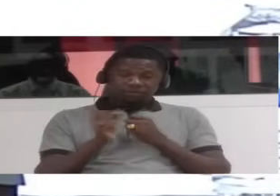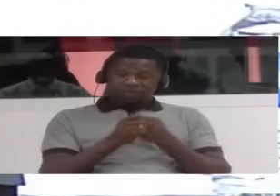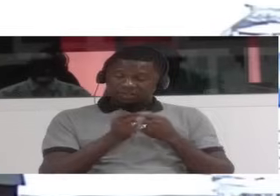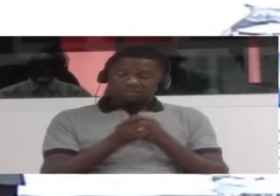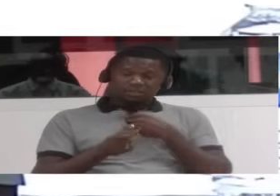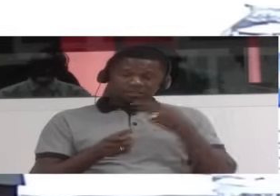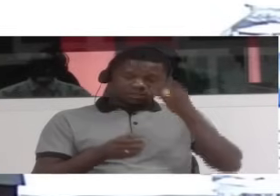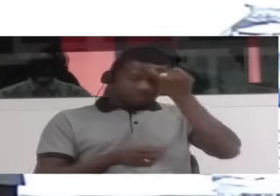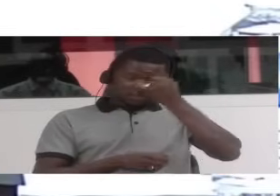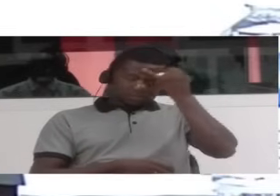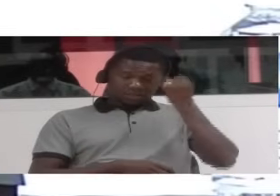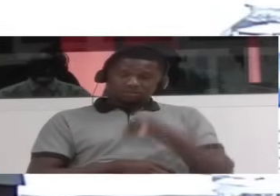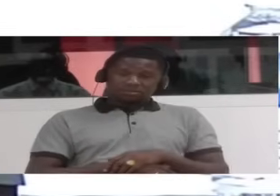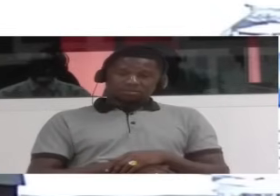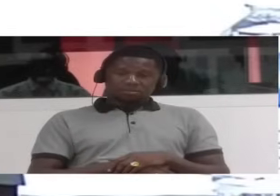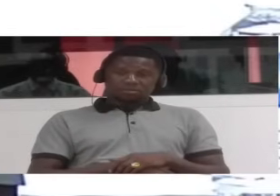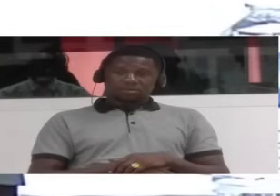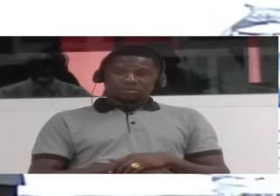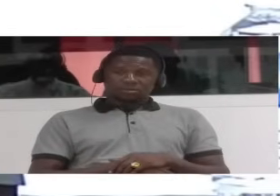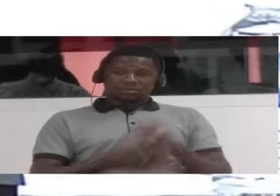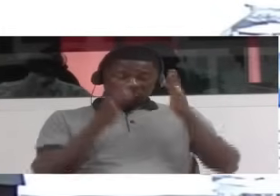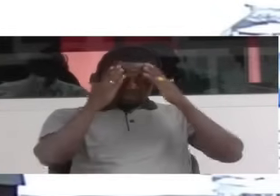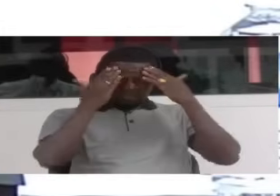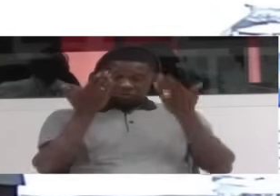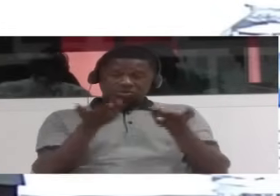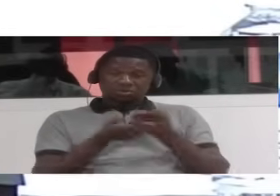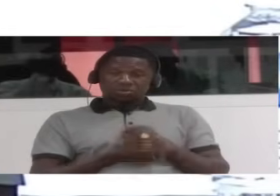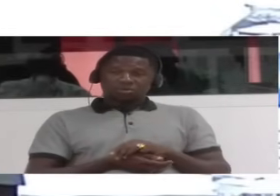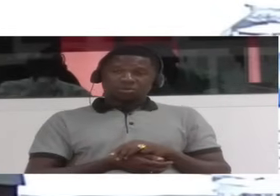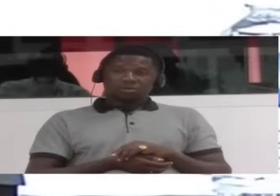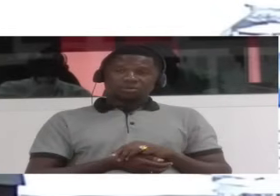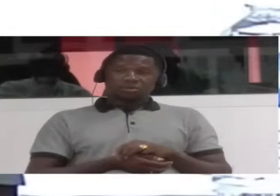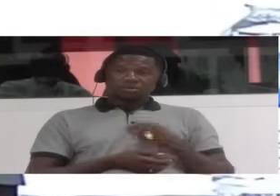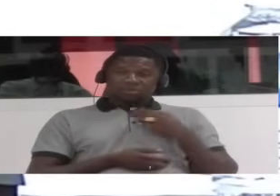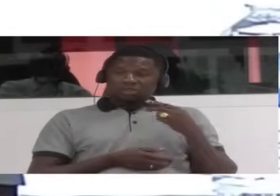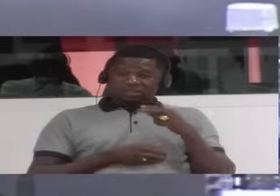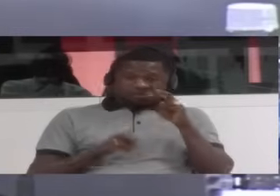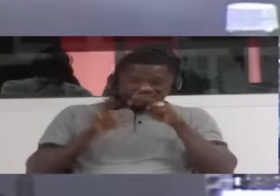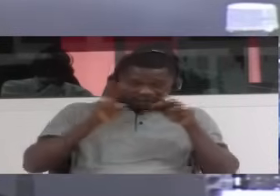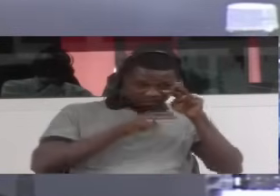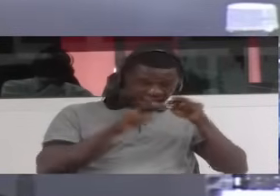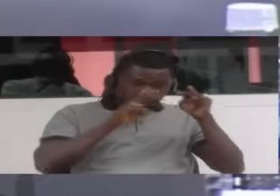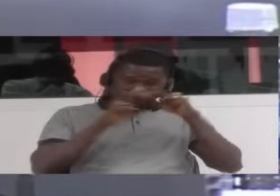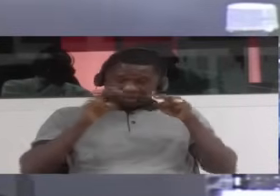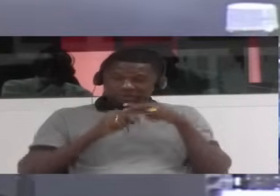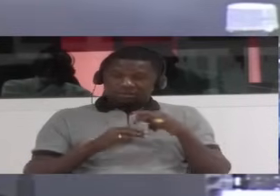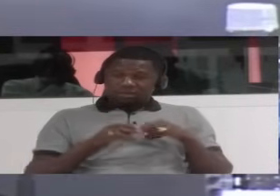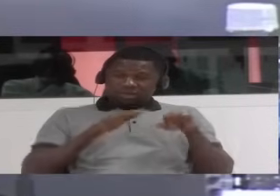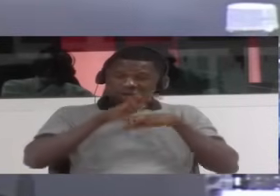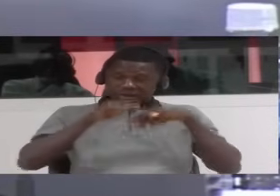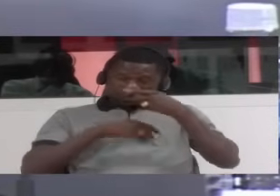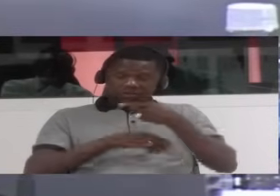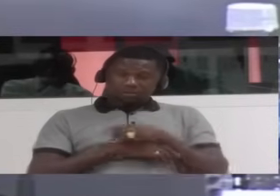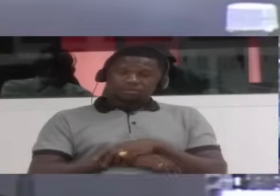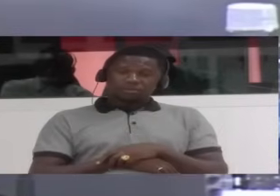Was he vetted? Was he? Vetted. Was his background investigated? No, not